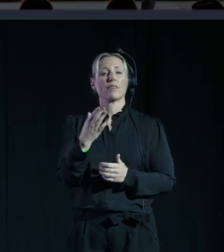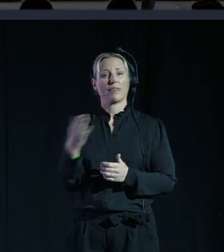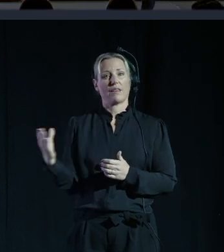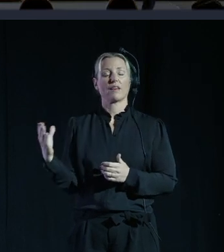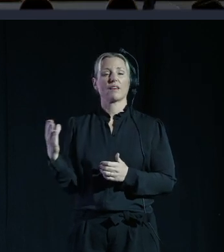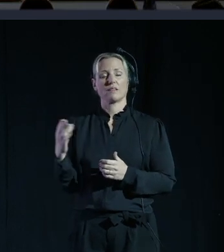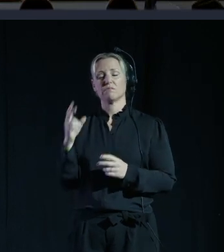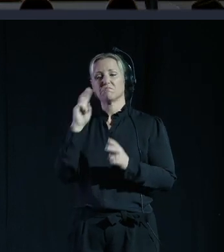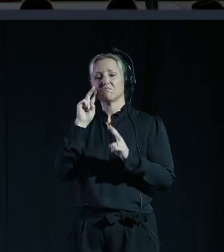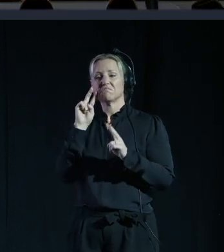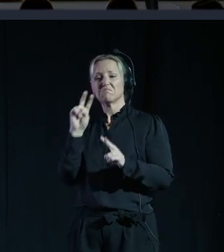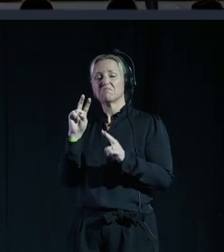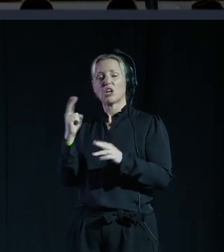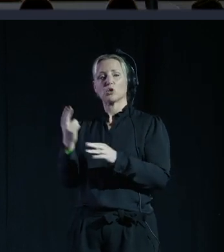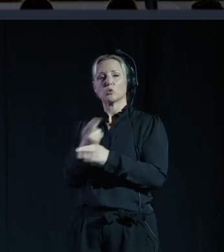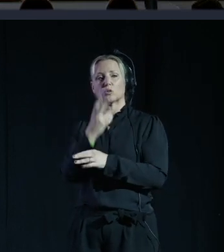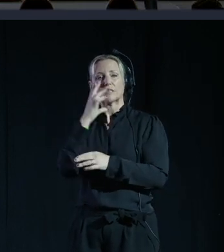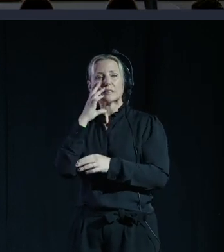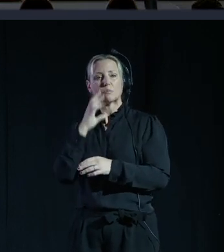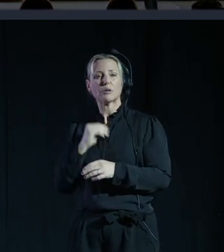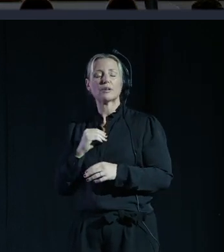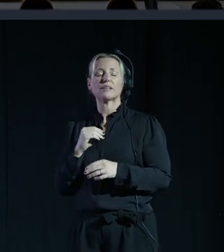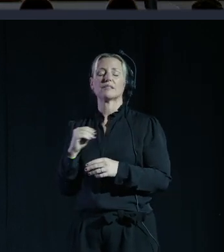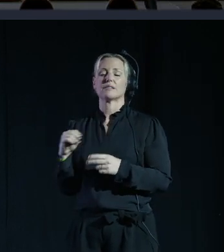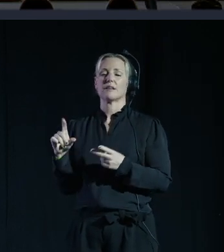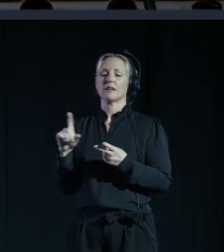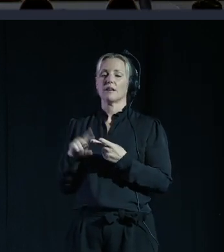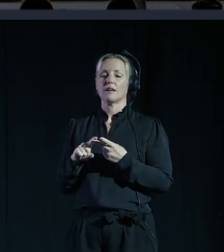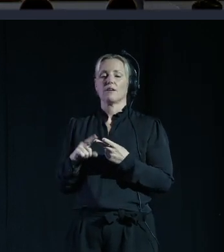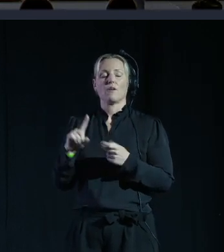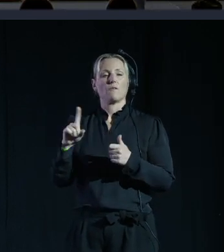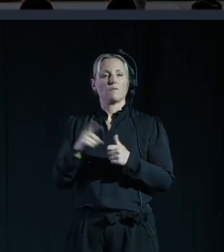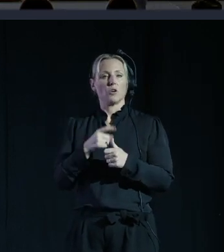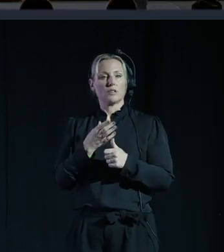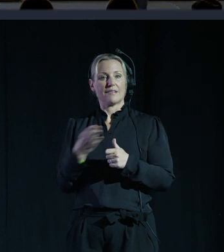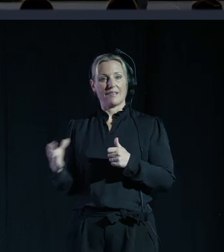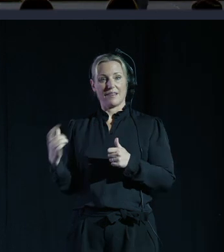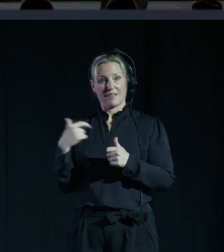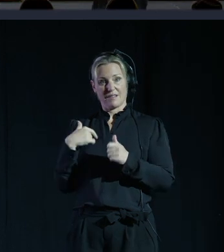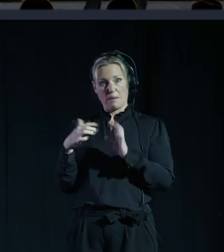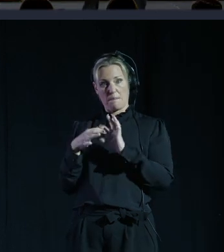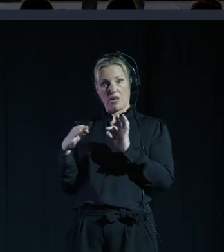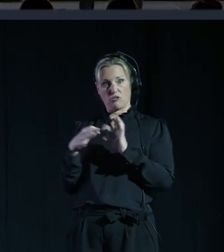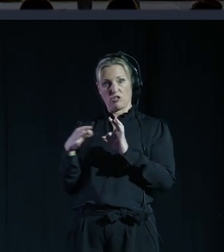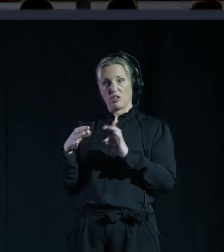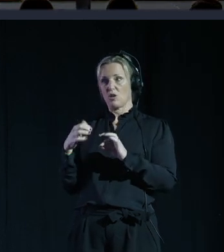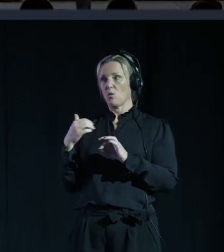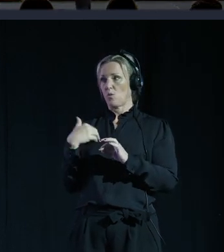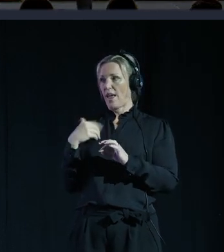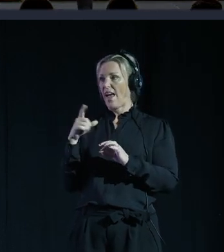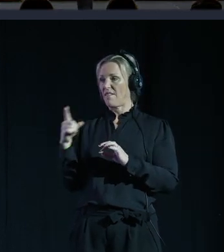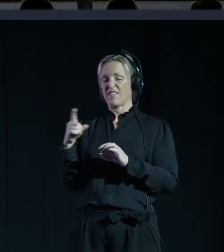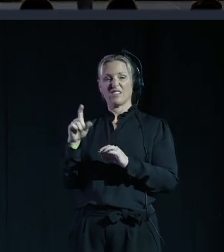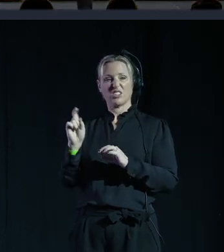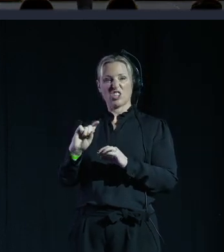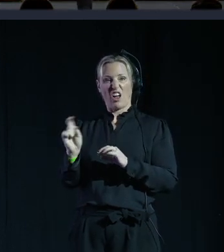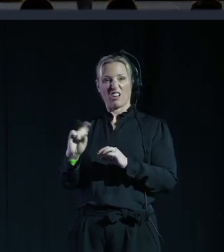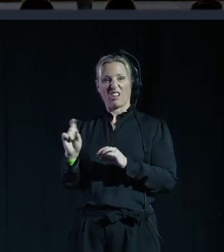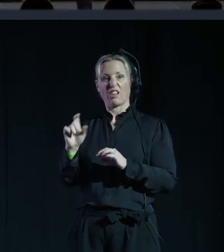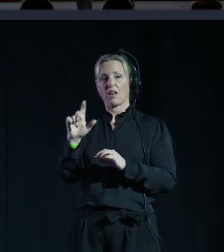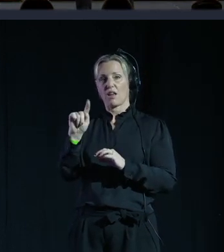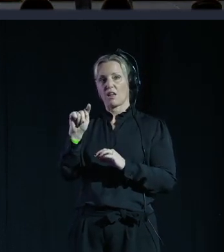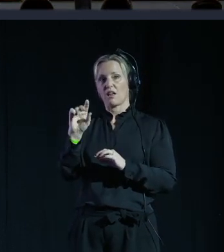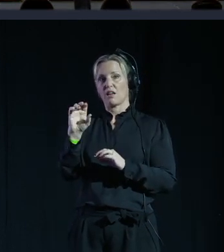making it easy for you. The first thing I mentioned here is that we have little toggles here for defer to production. So when you see